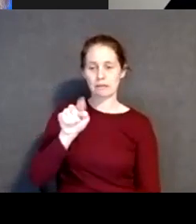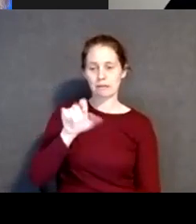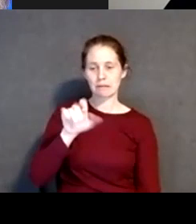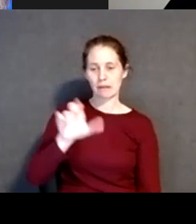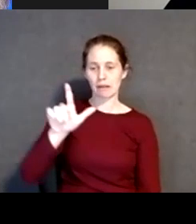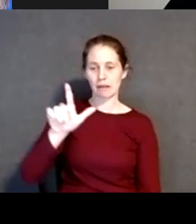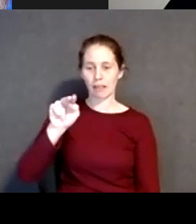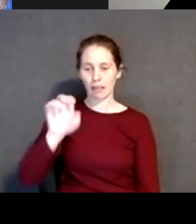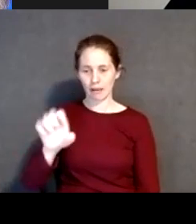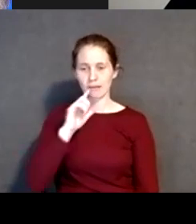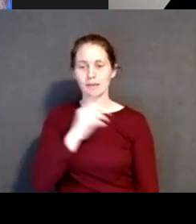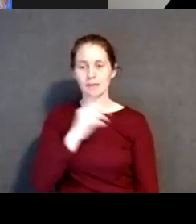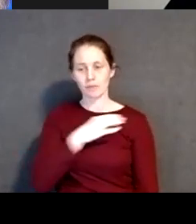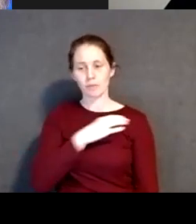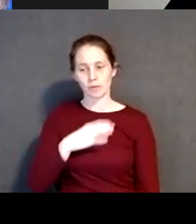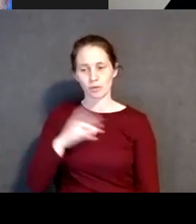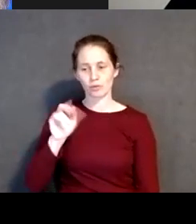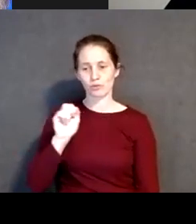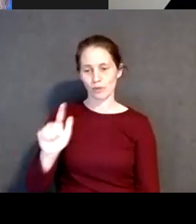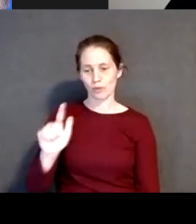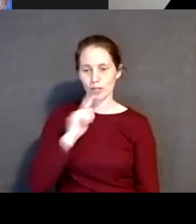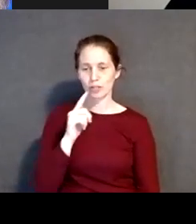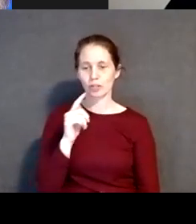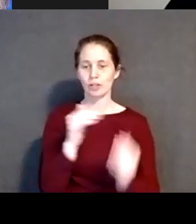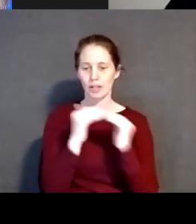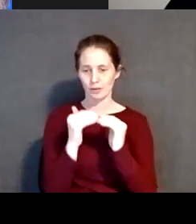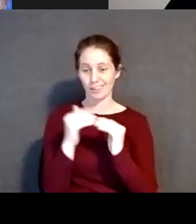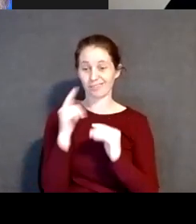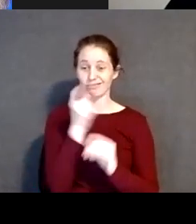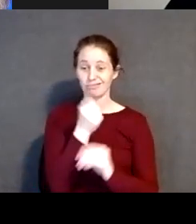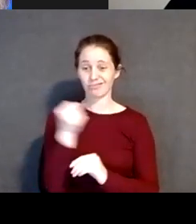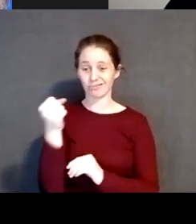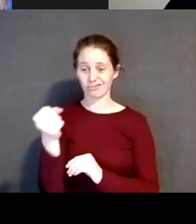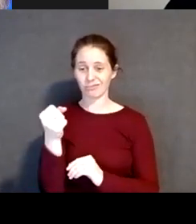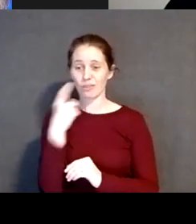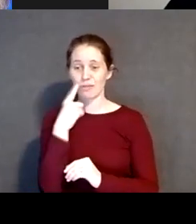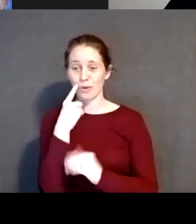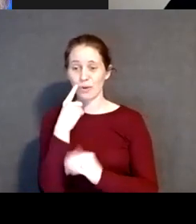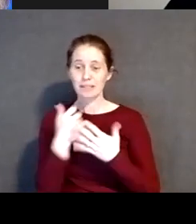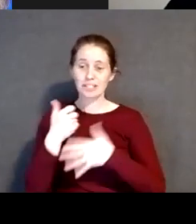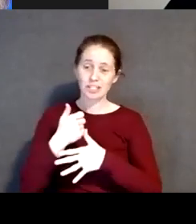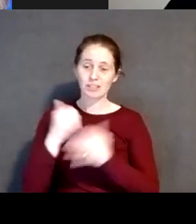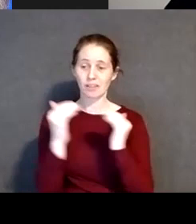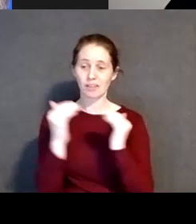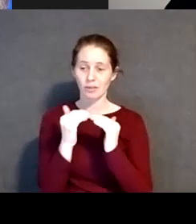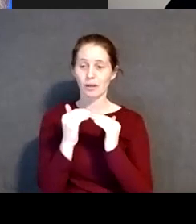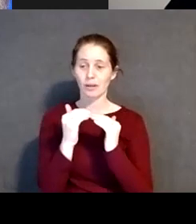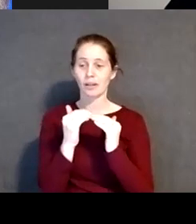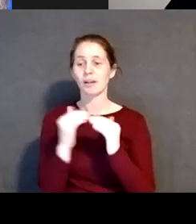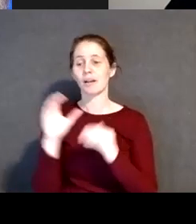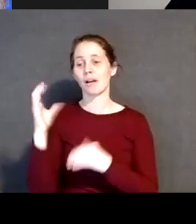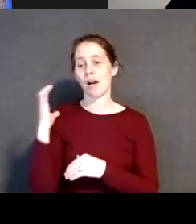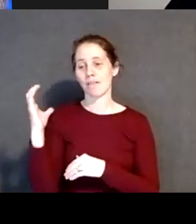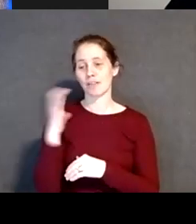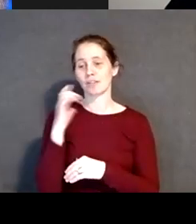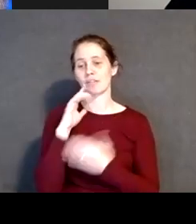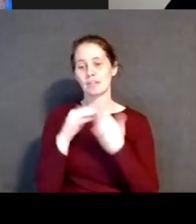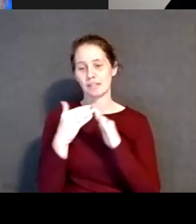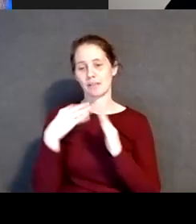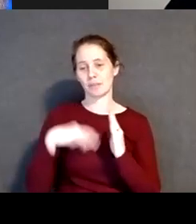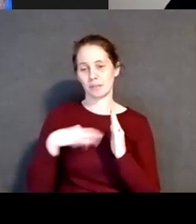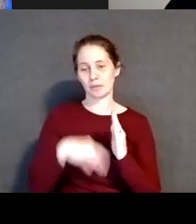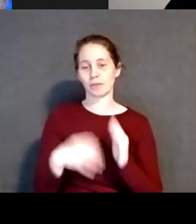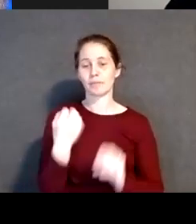Racial Equity. Mr. Lane will serve in a seat reserved for the Chief Equity Officer of the City. Bill Number